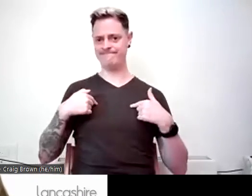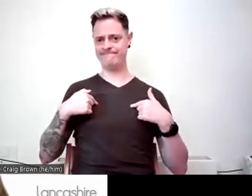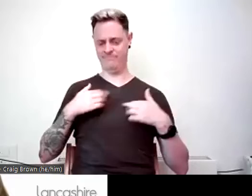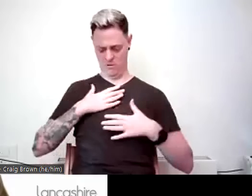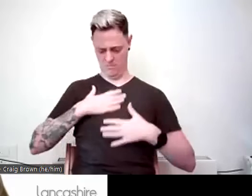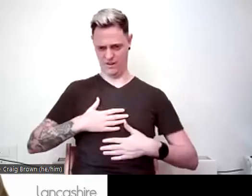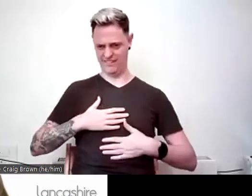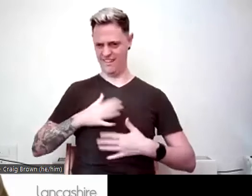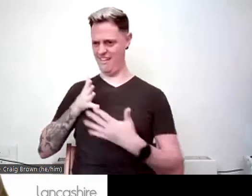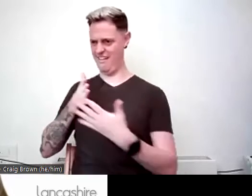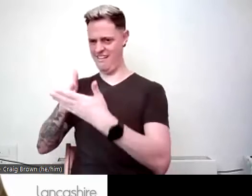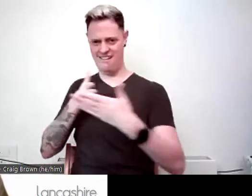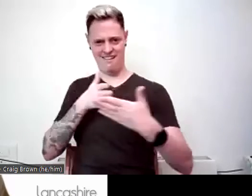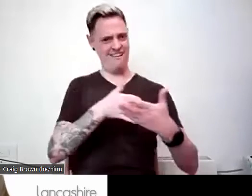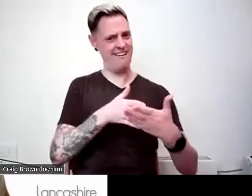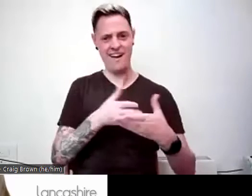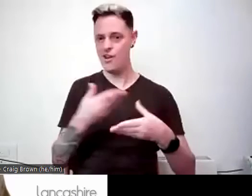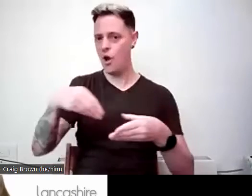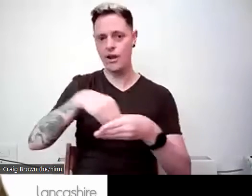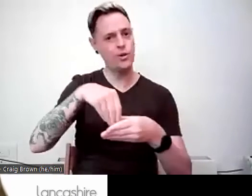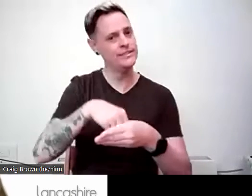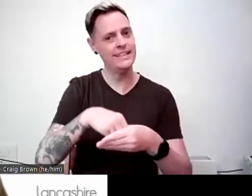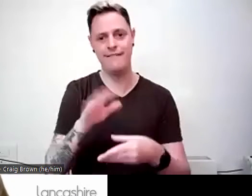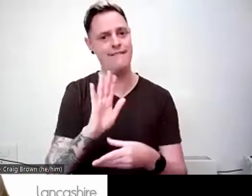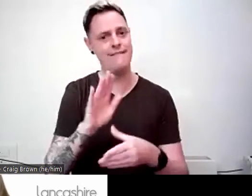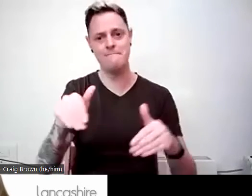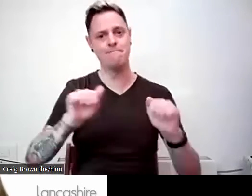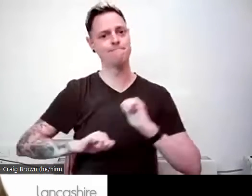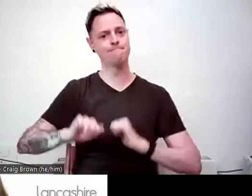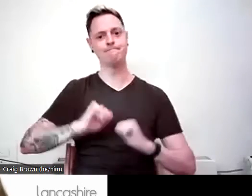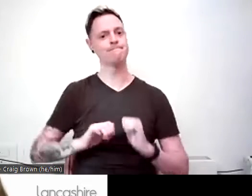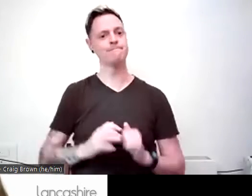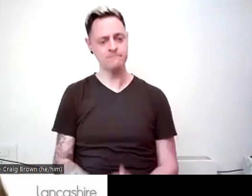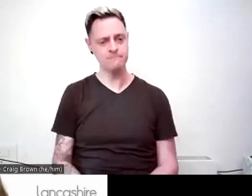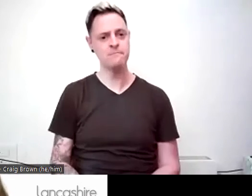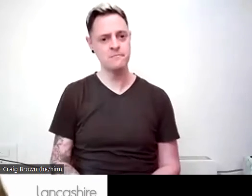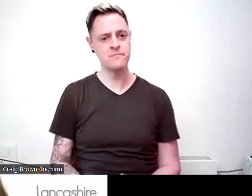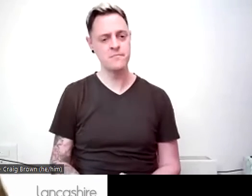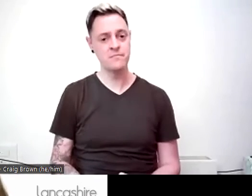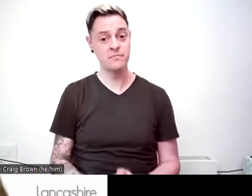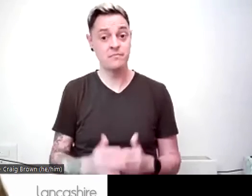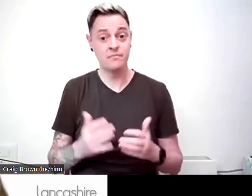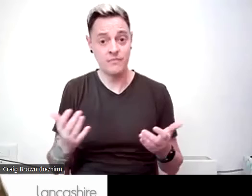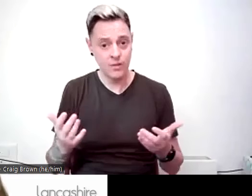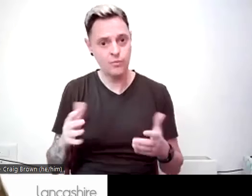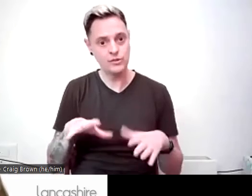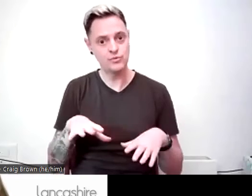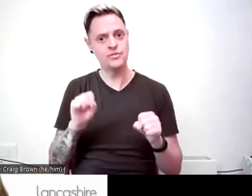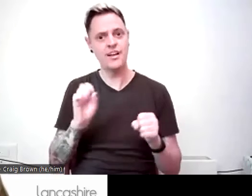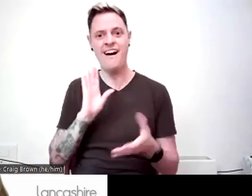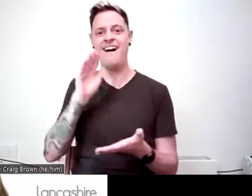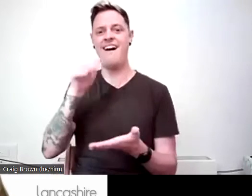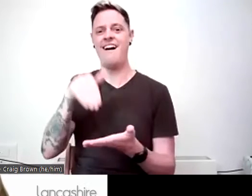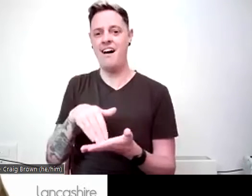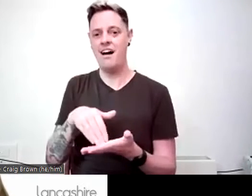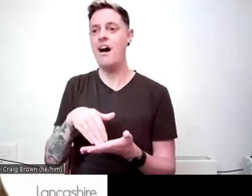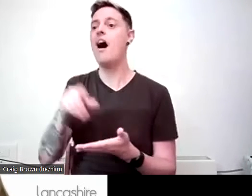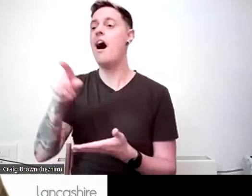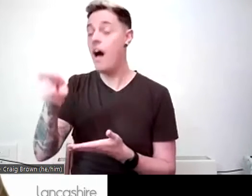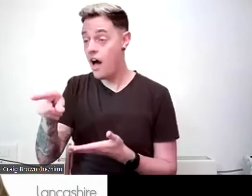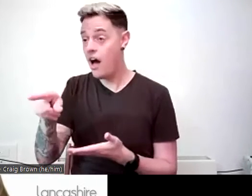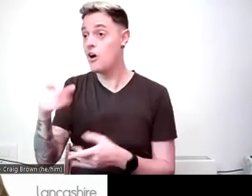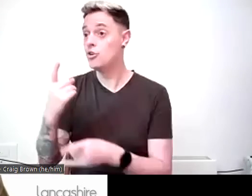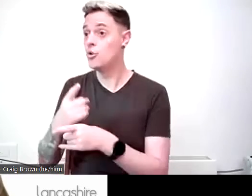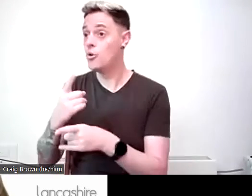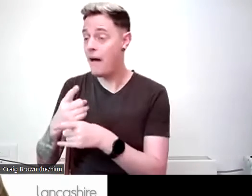not making an inclusive space in that sense. And then from the get-go, as soon as you come into that space, you're like, okay, well, this isn't for me. So